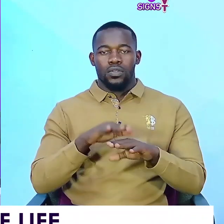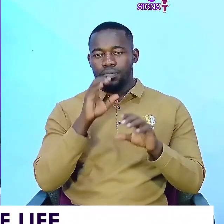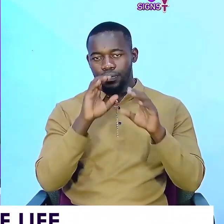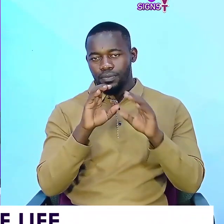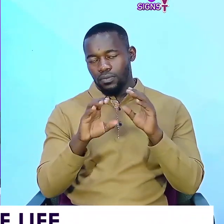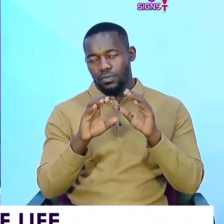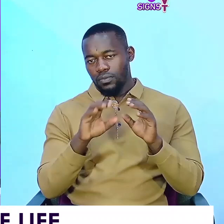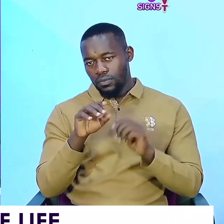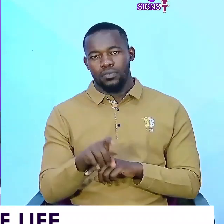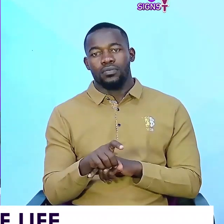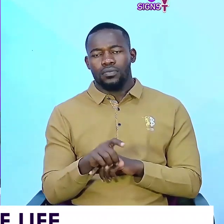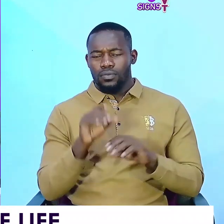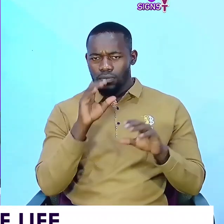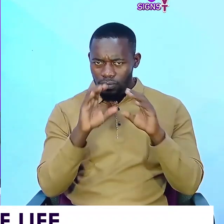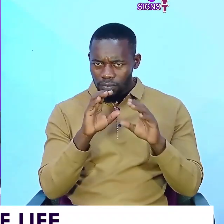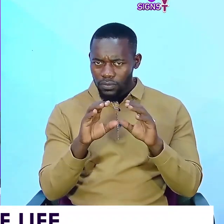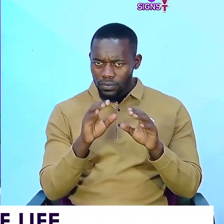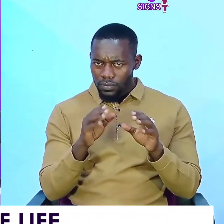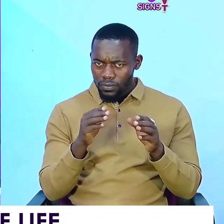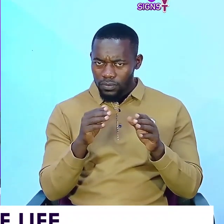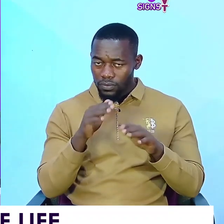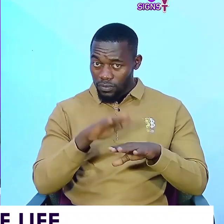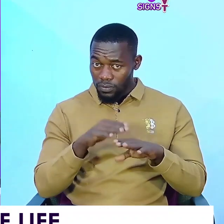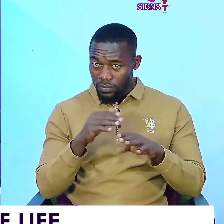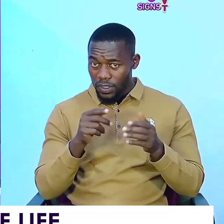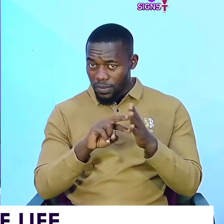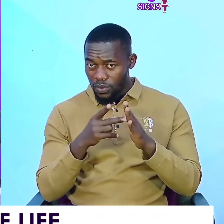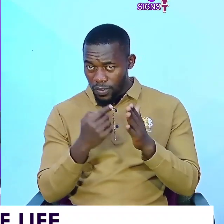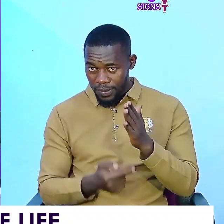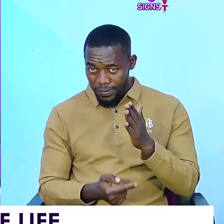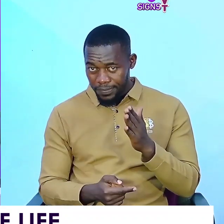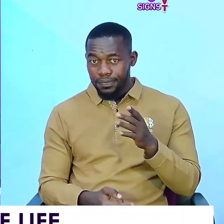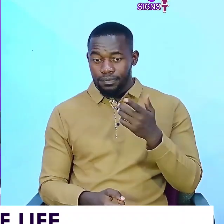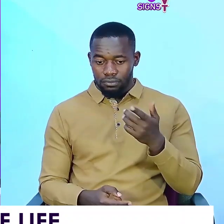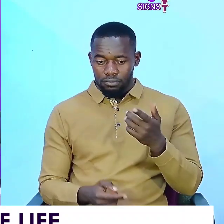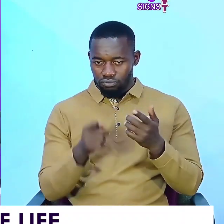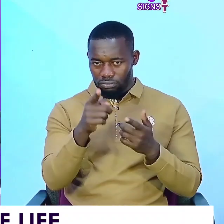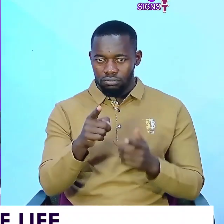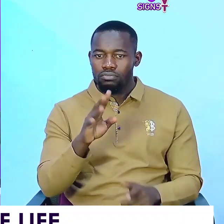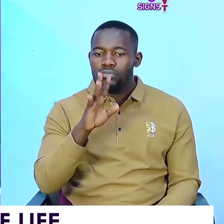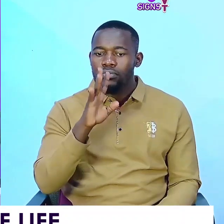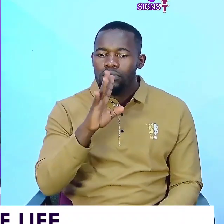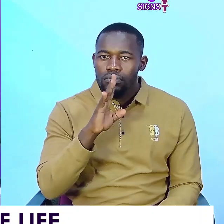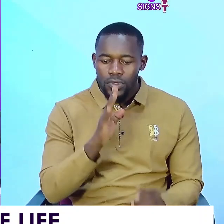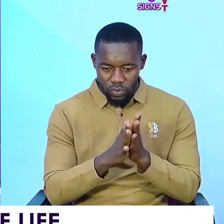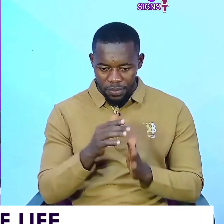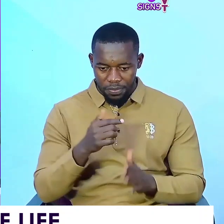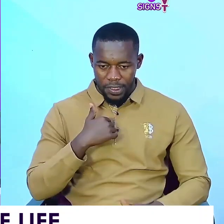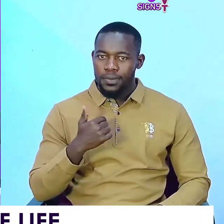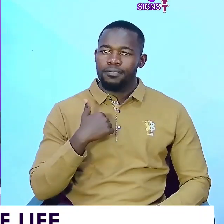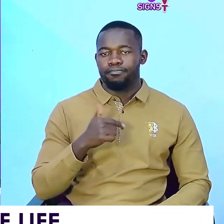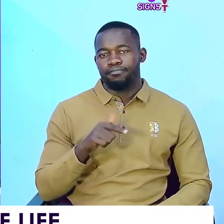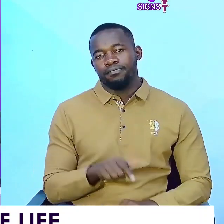By communicating effectively, we mean you heard if you're the one that is speaking, Yeah. and the other person, your audience, are able to